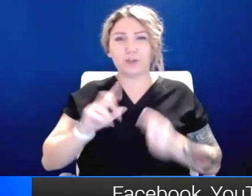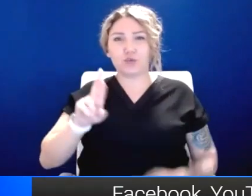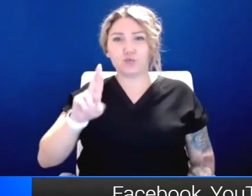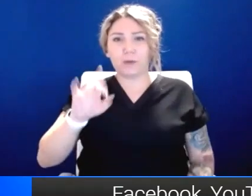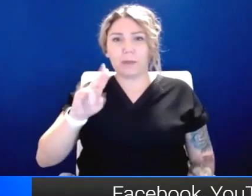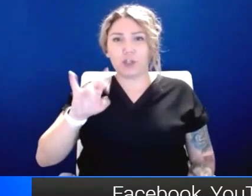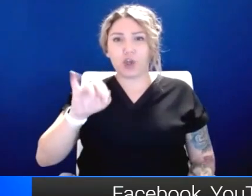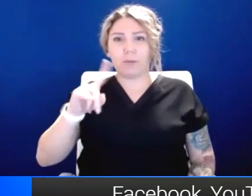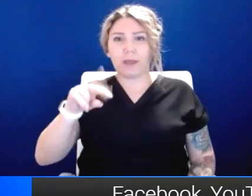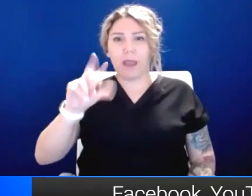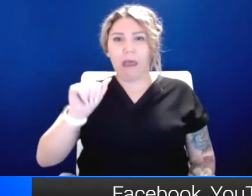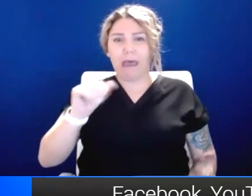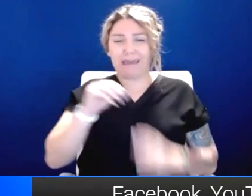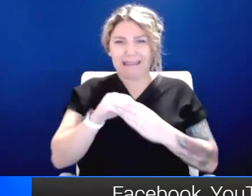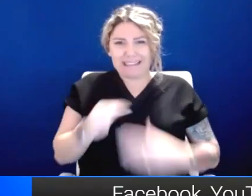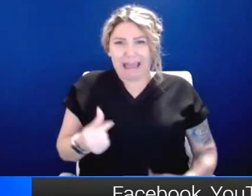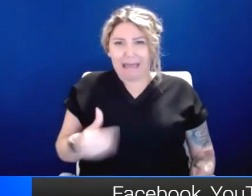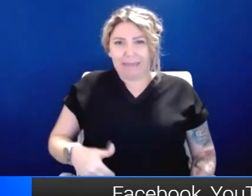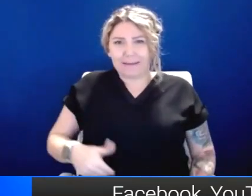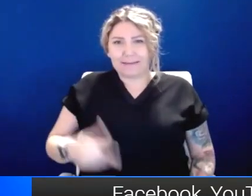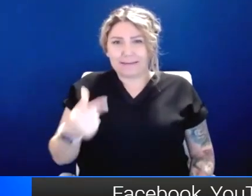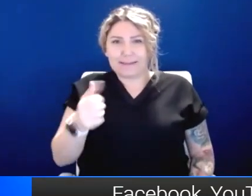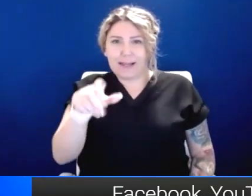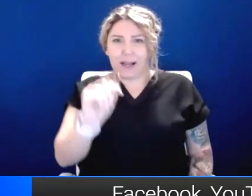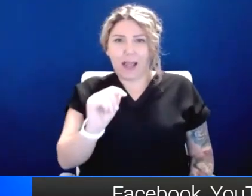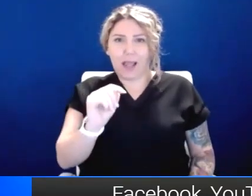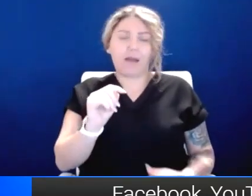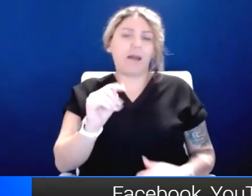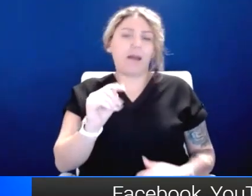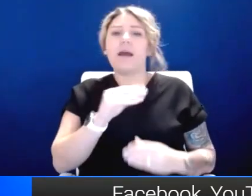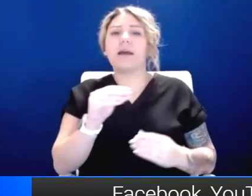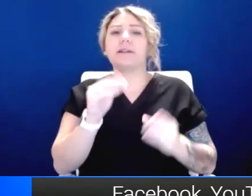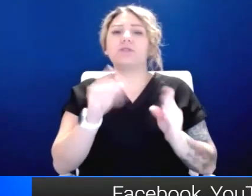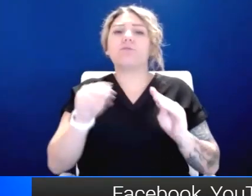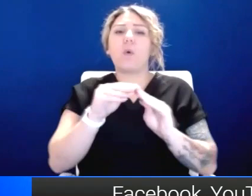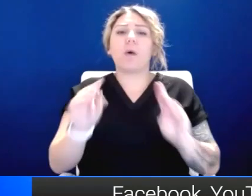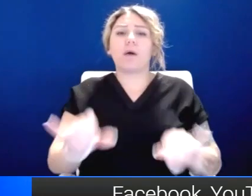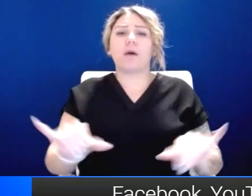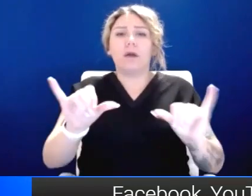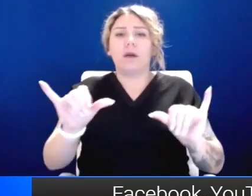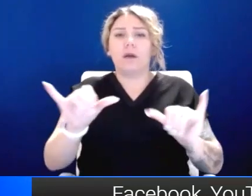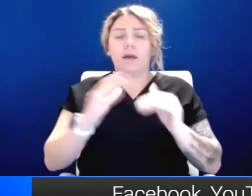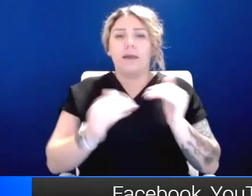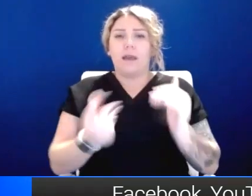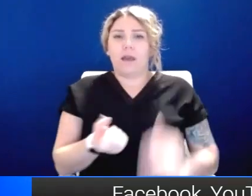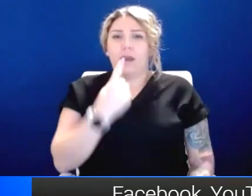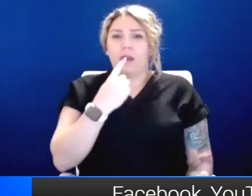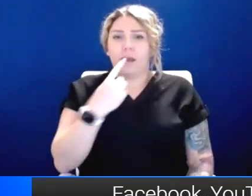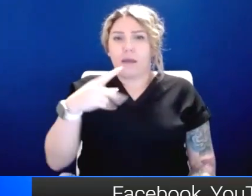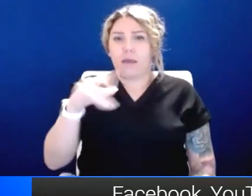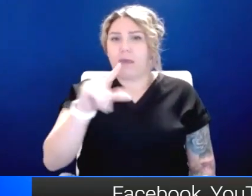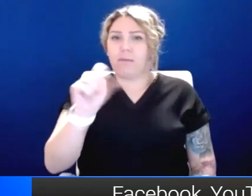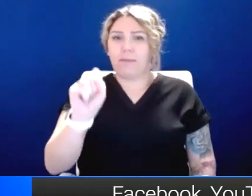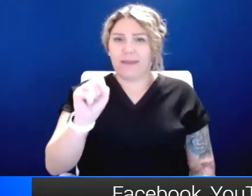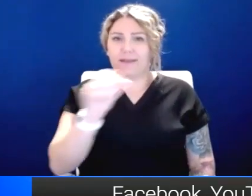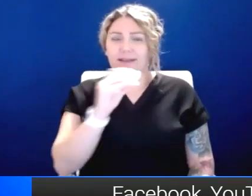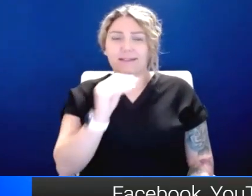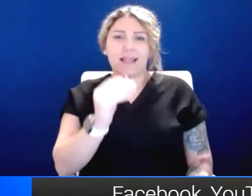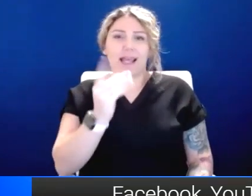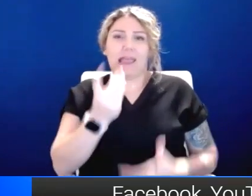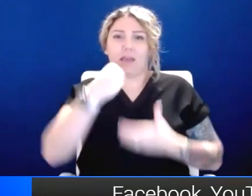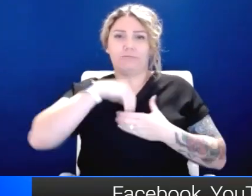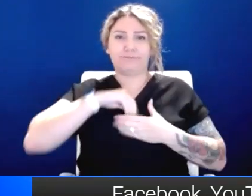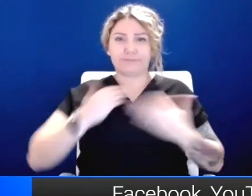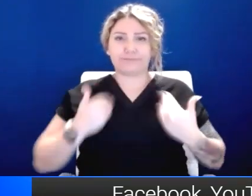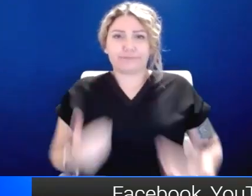is that it releases the levodopa more continuously rather than taking pills, which we take them and they get into our body and